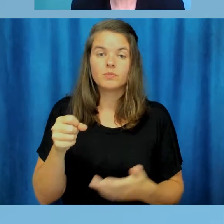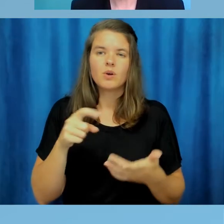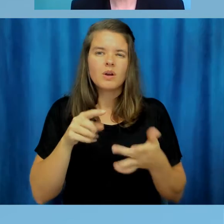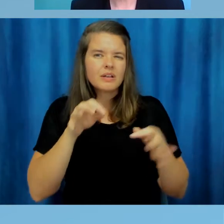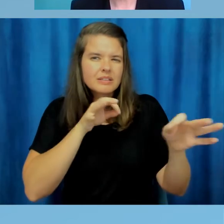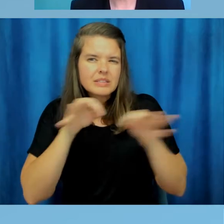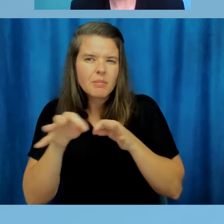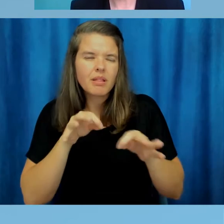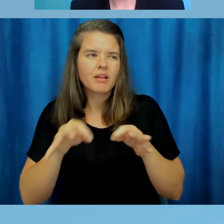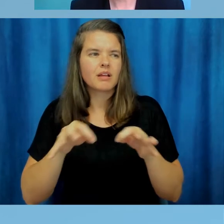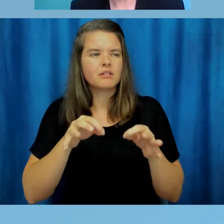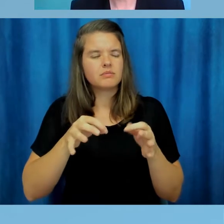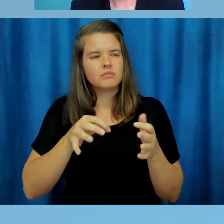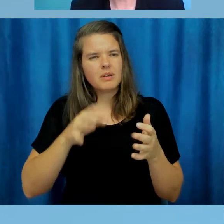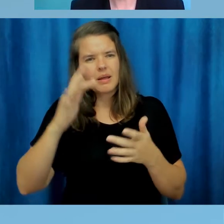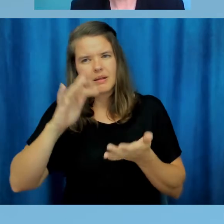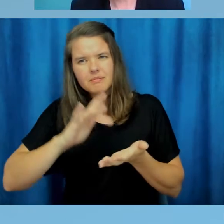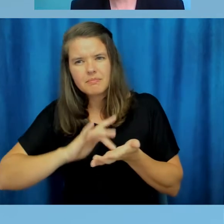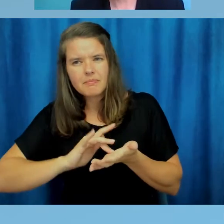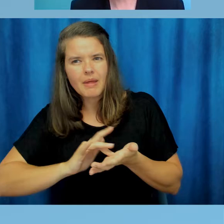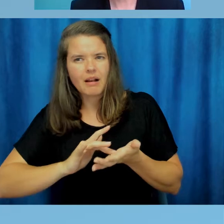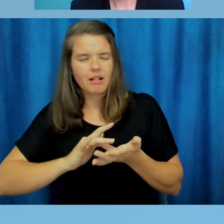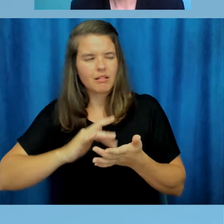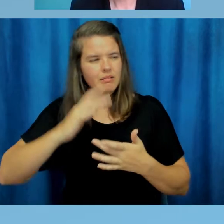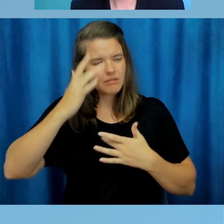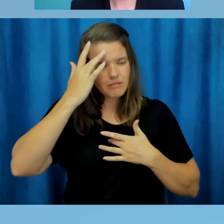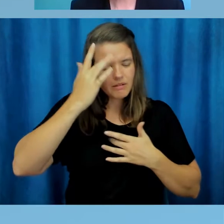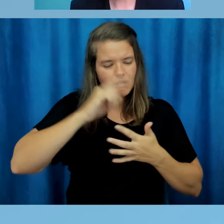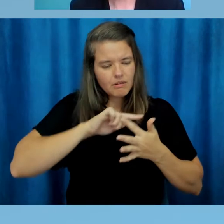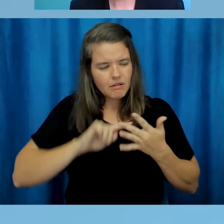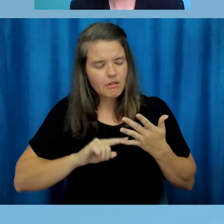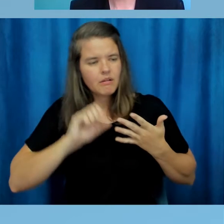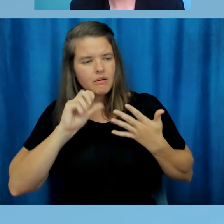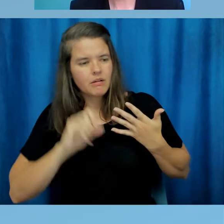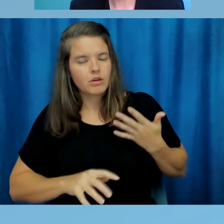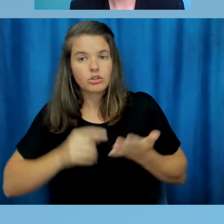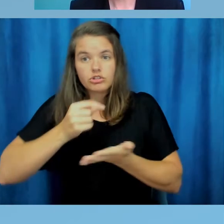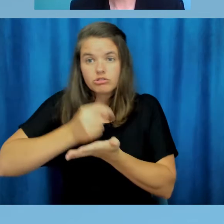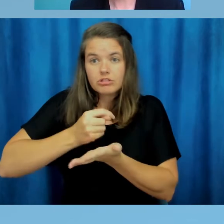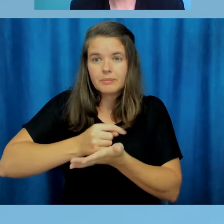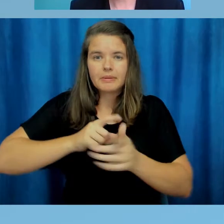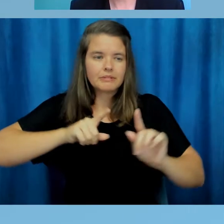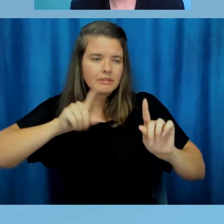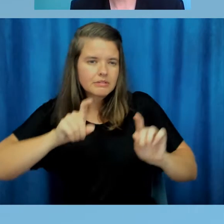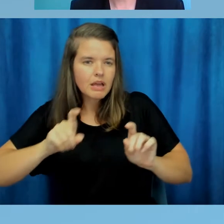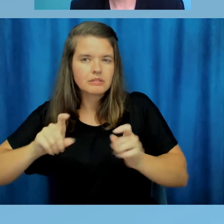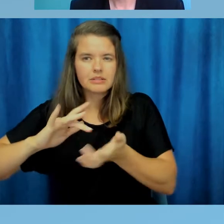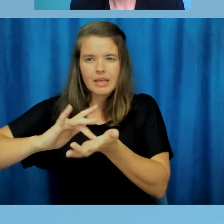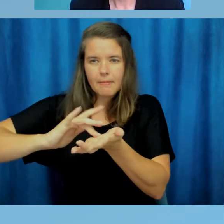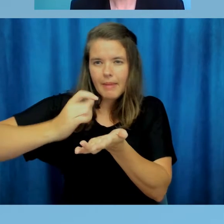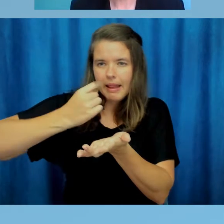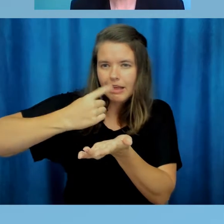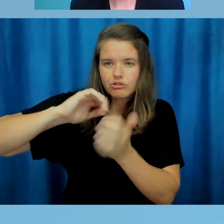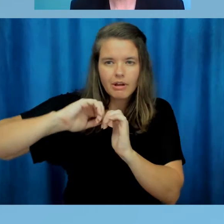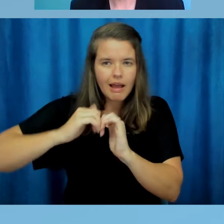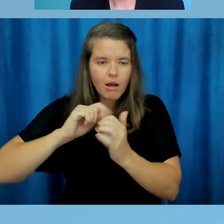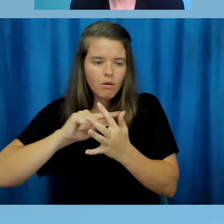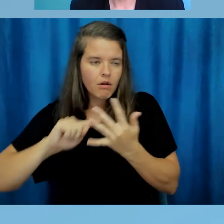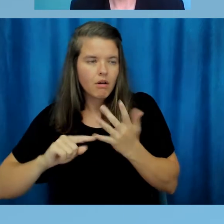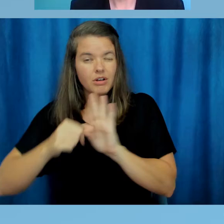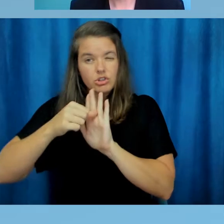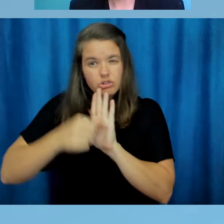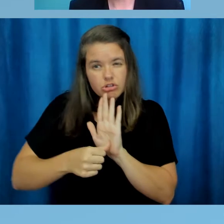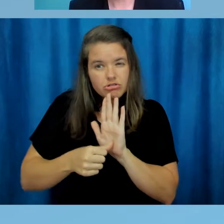explaining and describing medical conditions, tests, treatment options, medications,